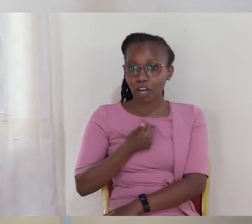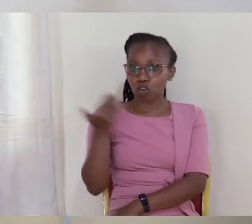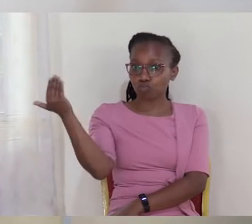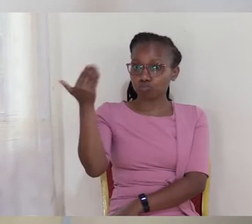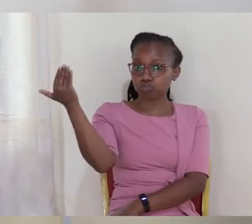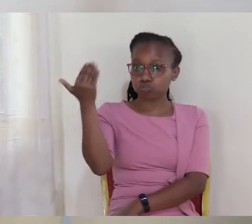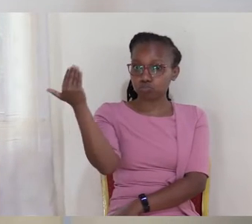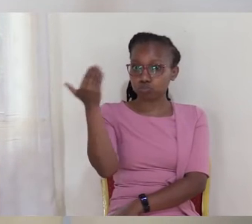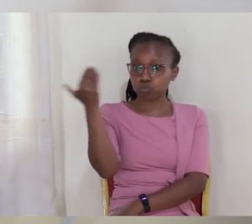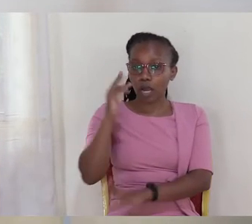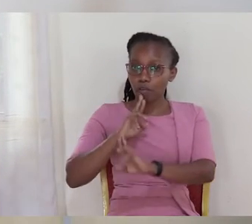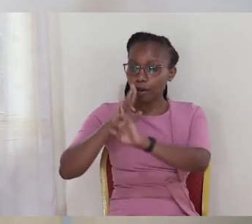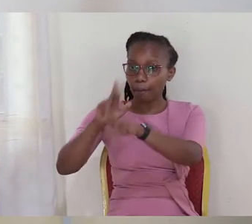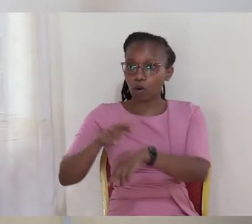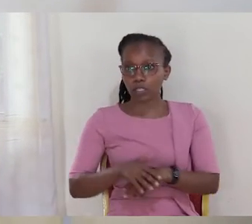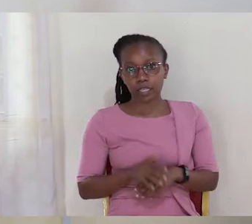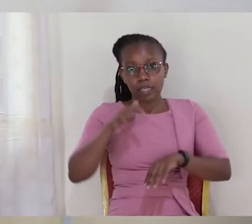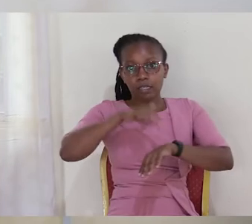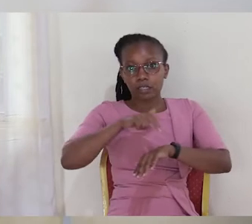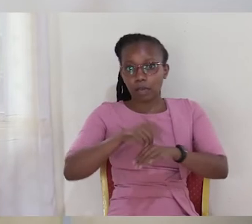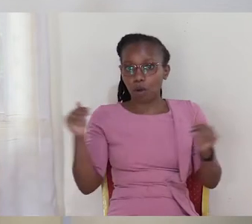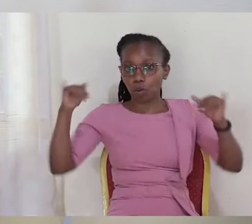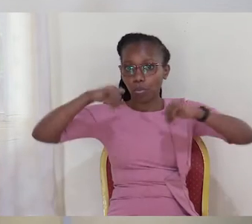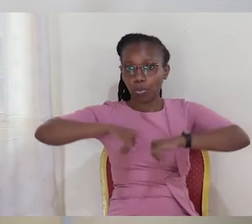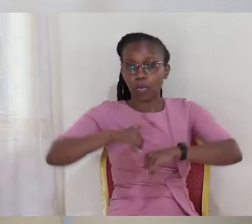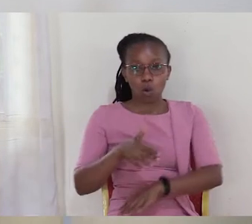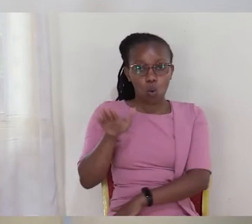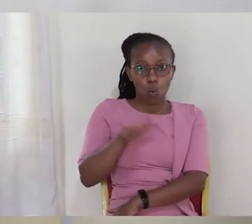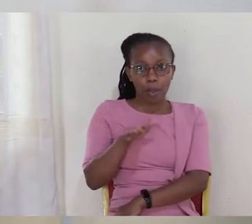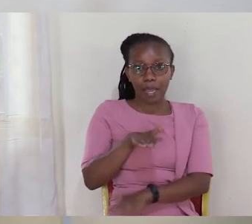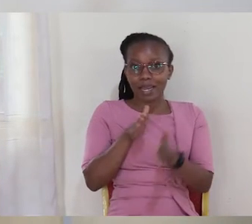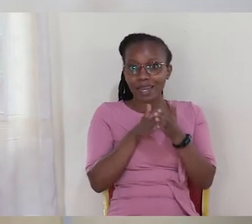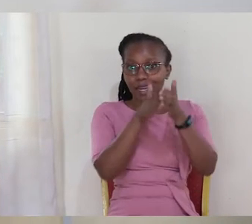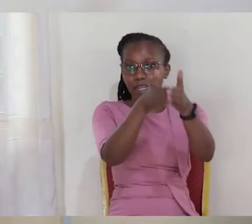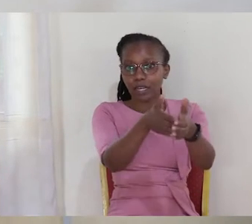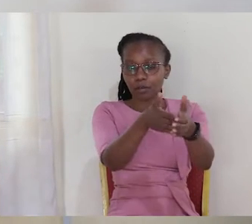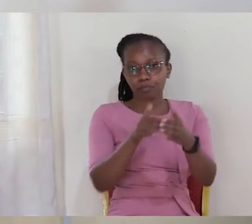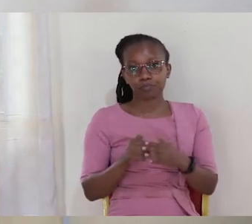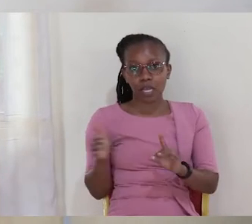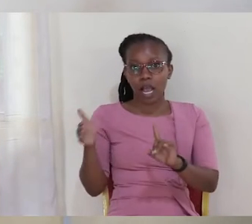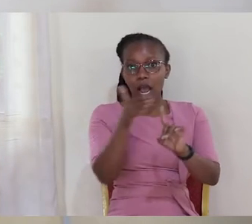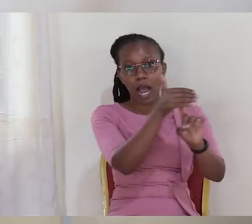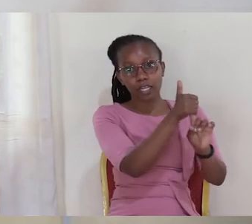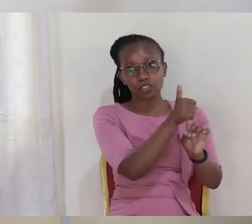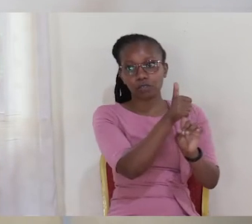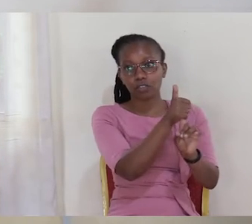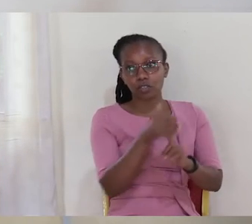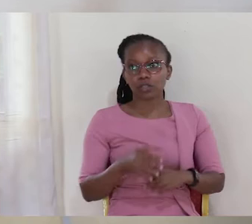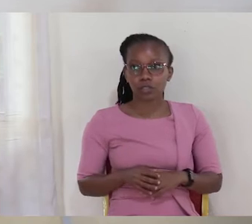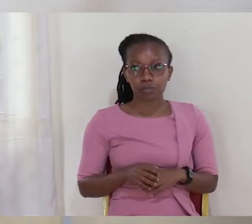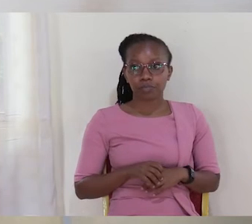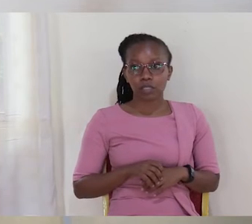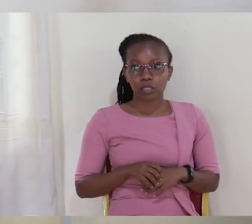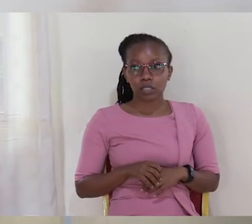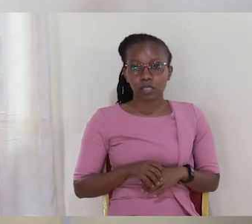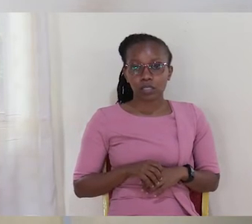some findings of the report during a conference on women in leadership, achieving an equal future, a